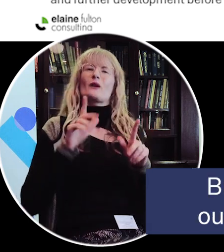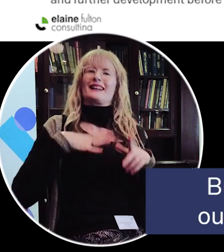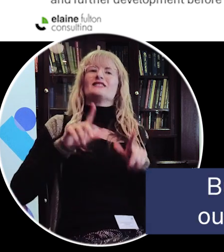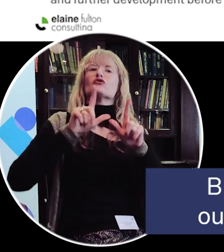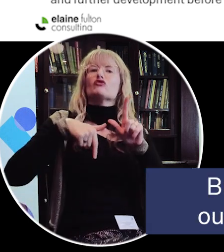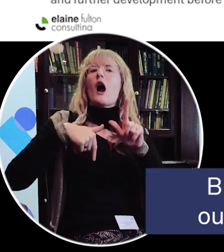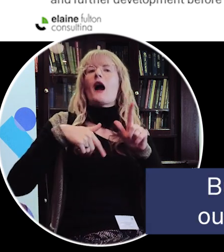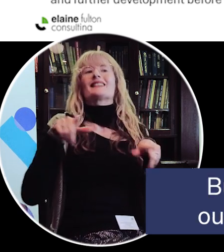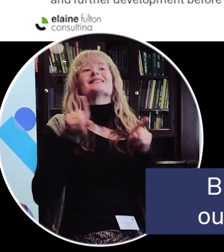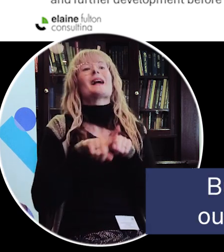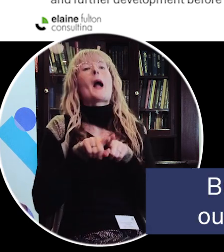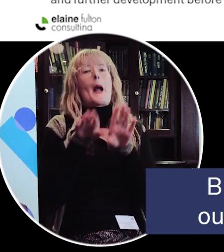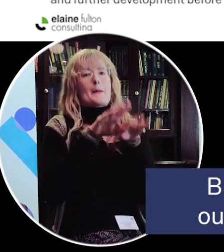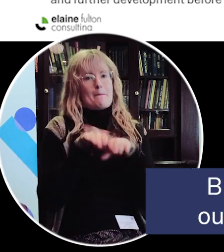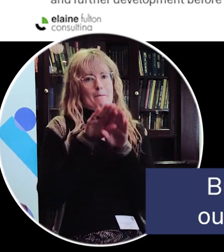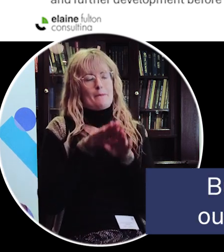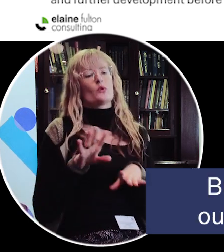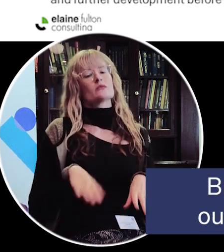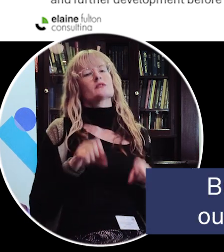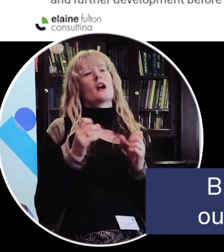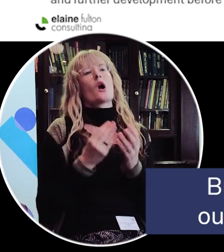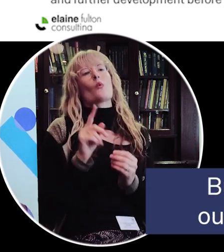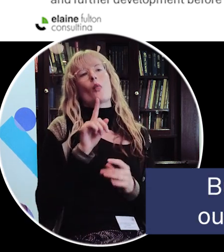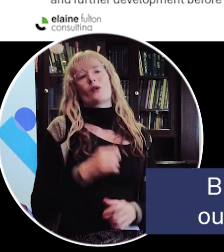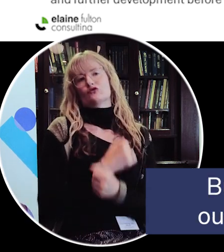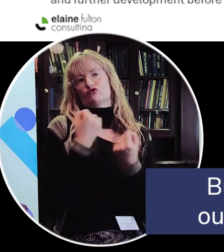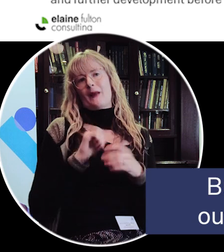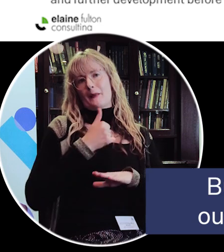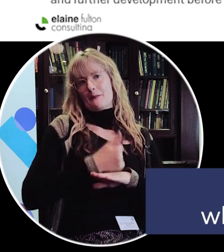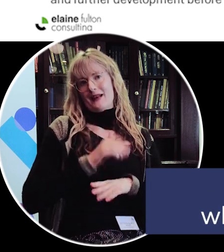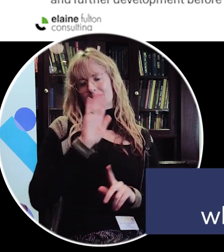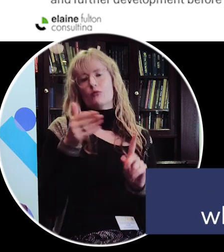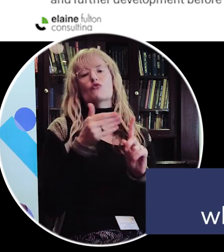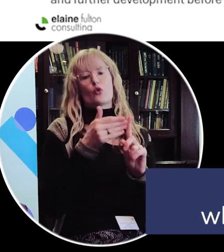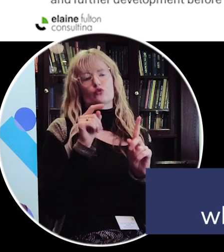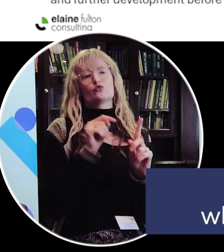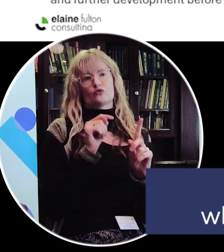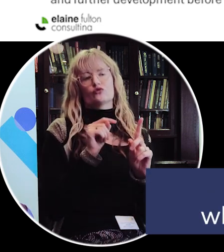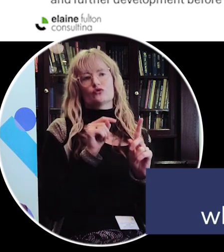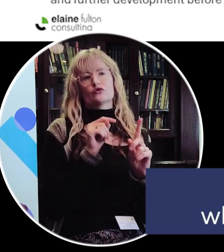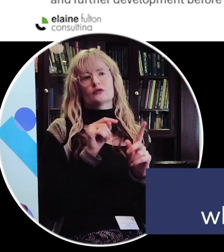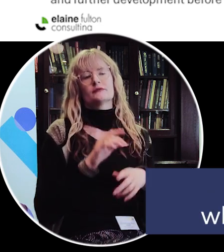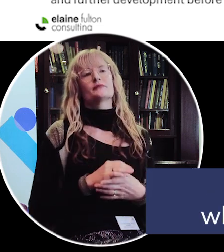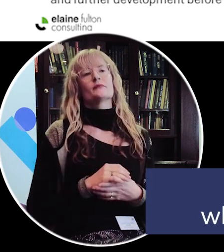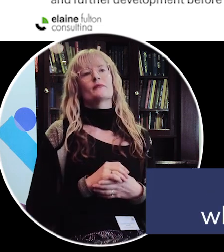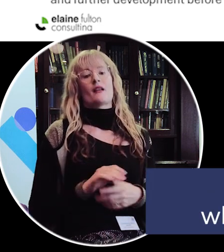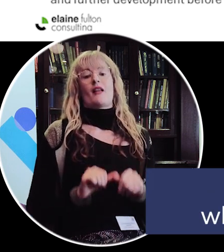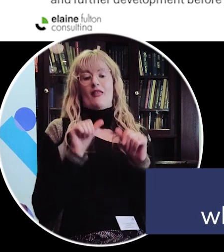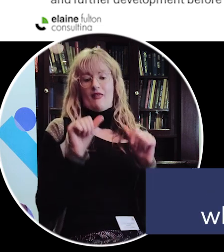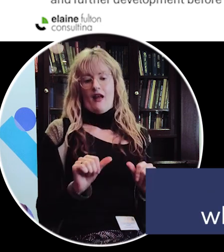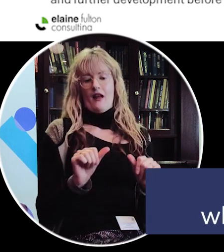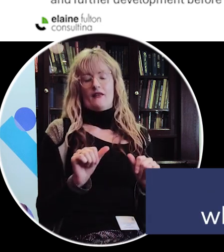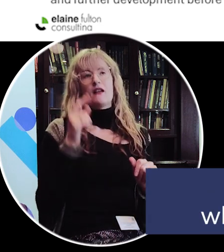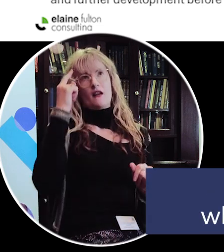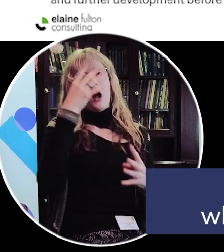with a strengths-based approach to outcomes for babies, children and young people, and then think about across the